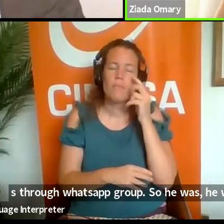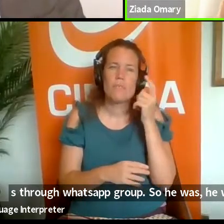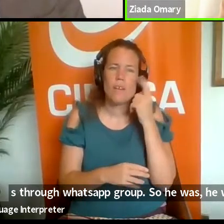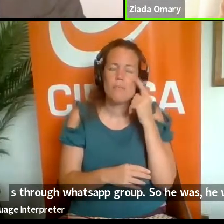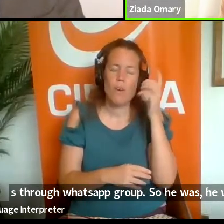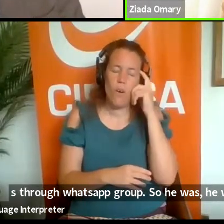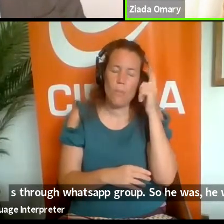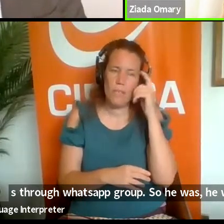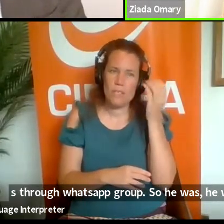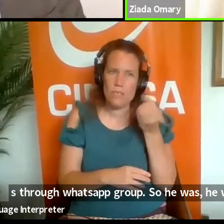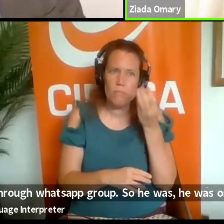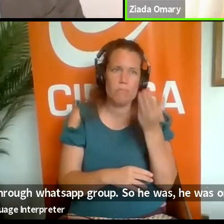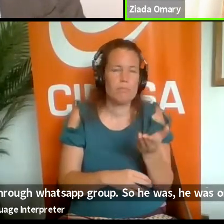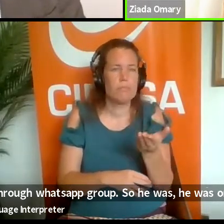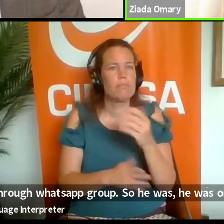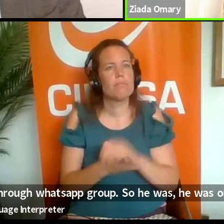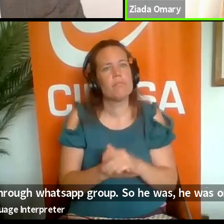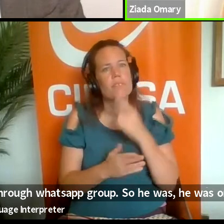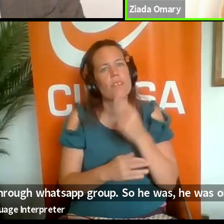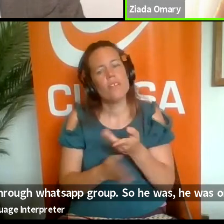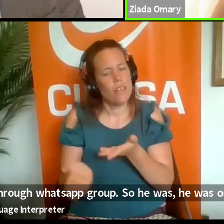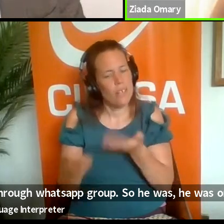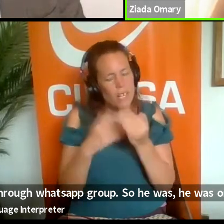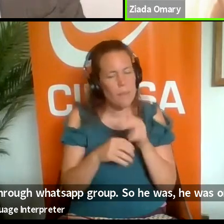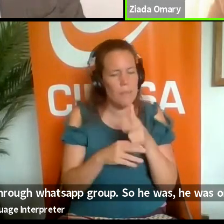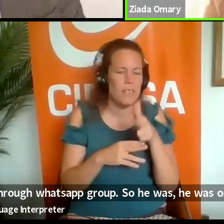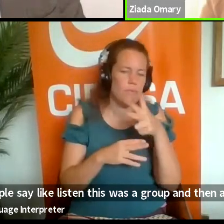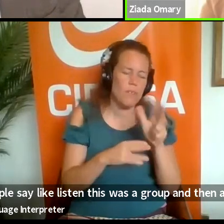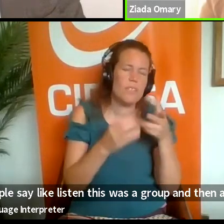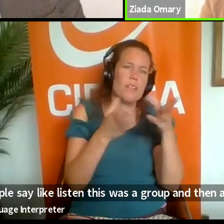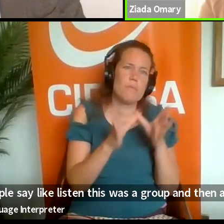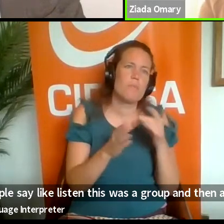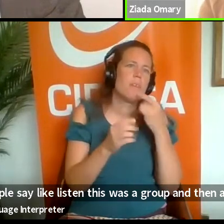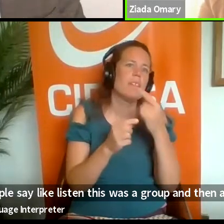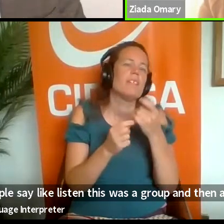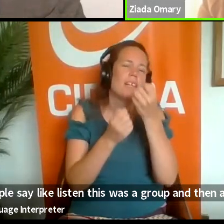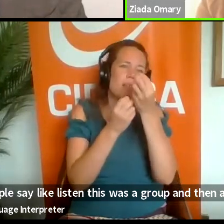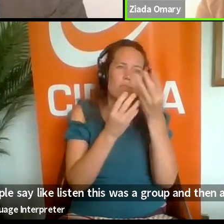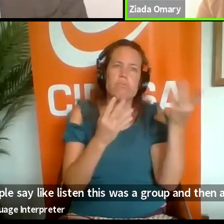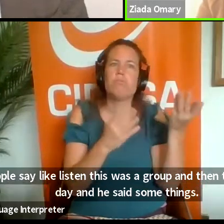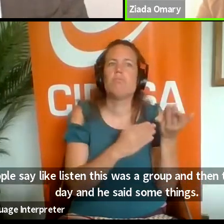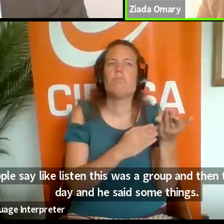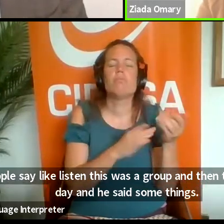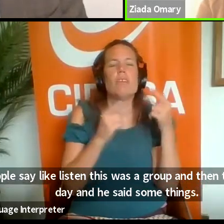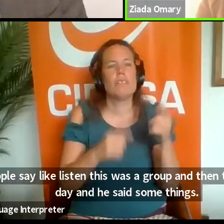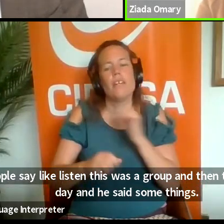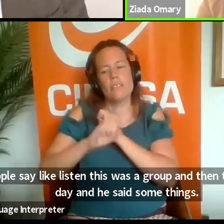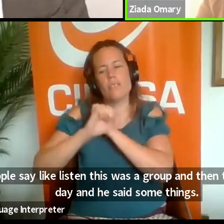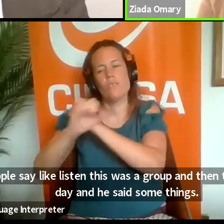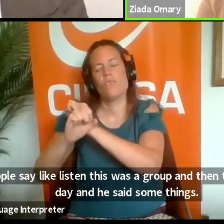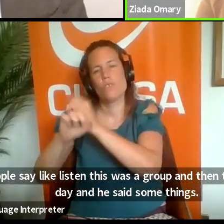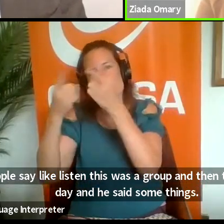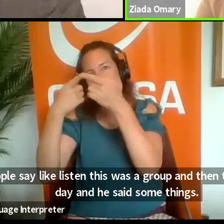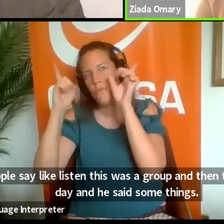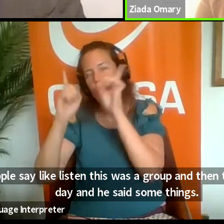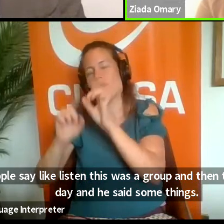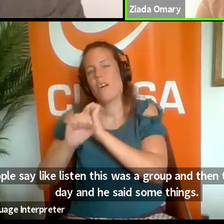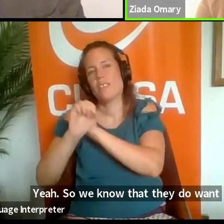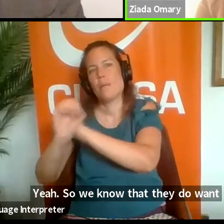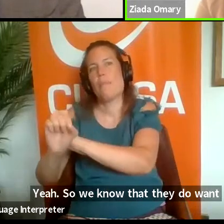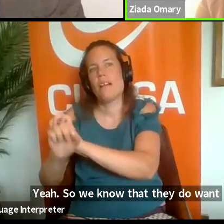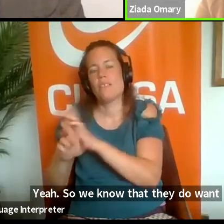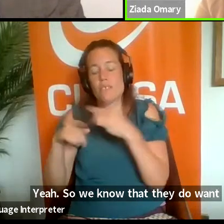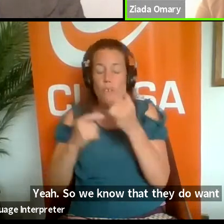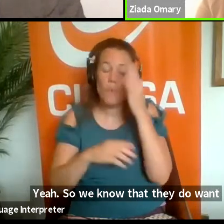online and people say like, let's join this WhatsApp group. And then they were there and he said some things. Yeah. So we know that they do